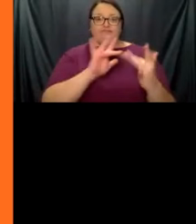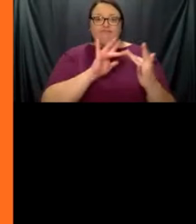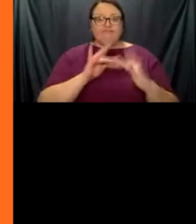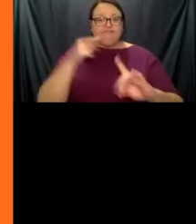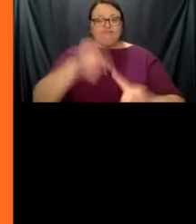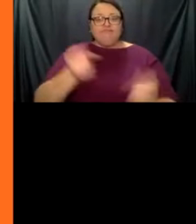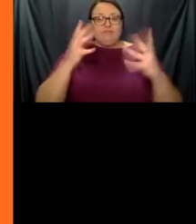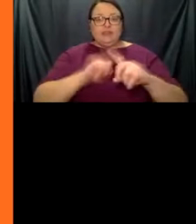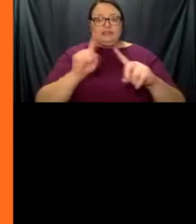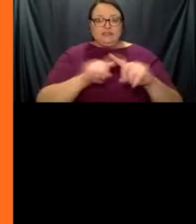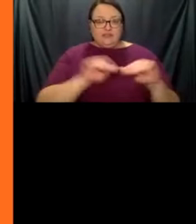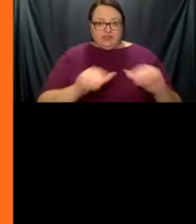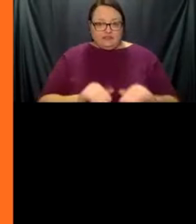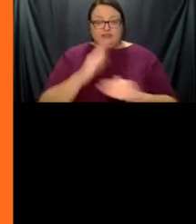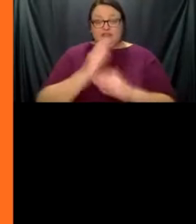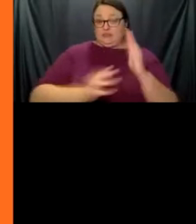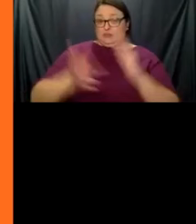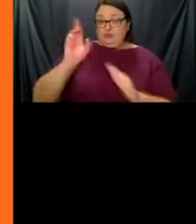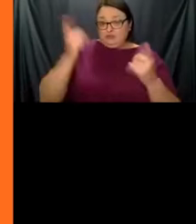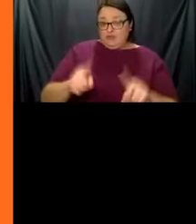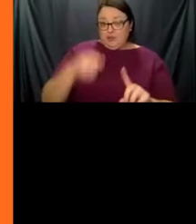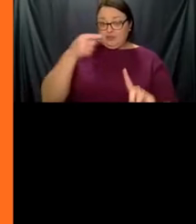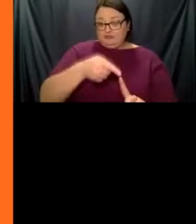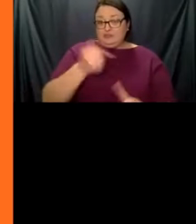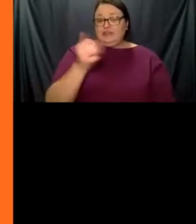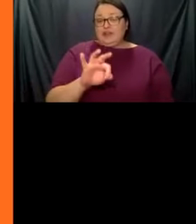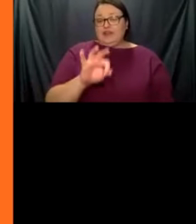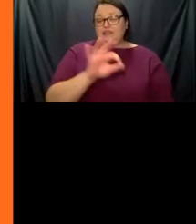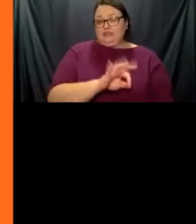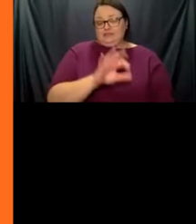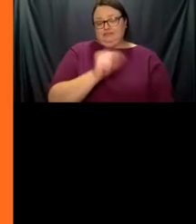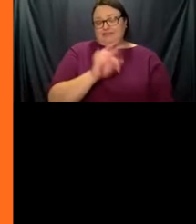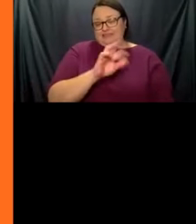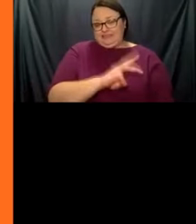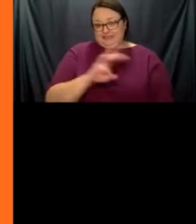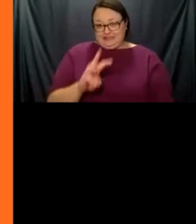Some of the history that took place there in 1966,